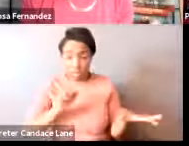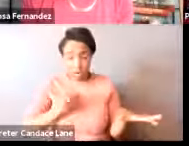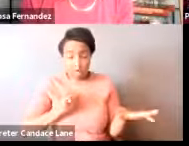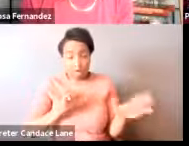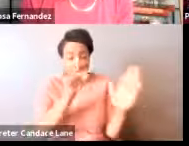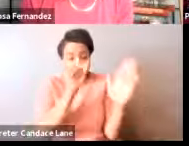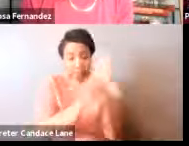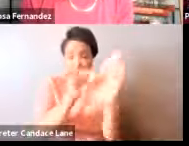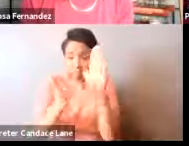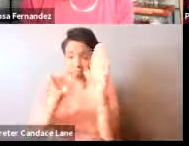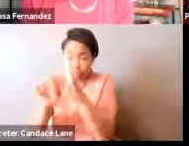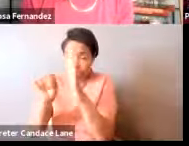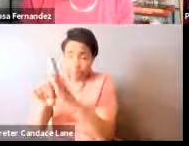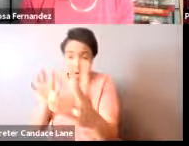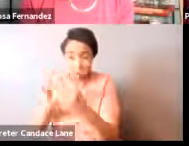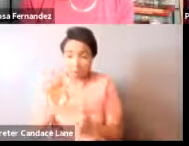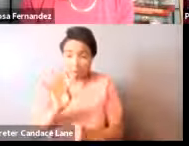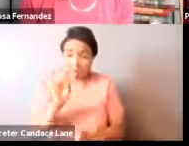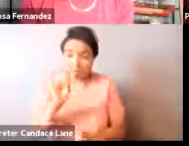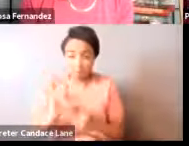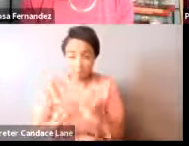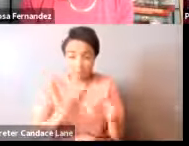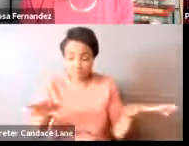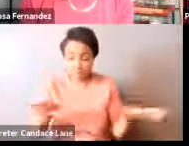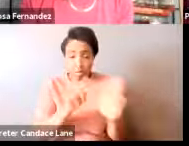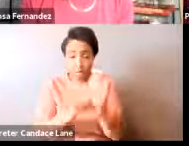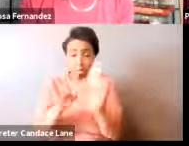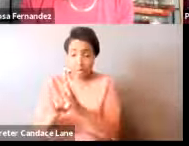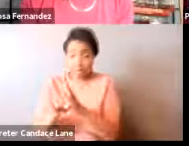Far away from the Bronx, my mother assures me, not far